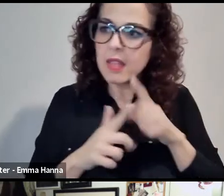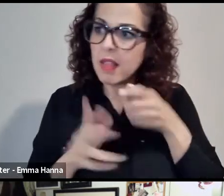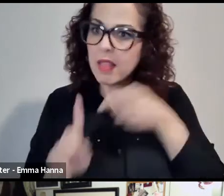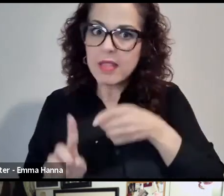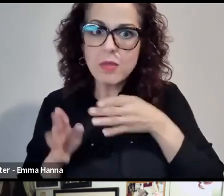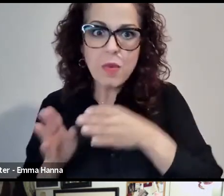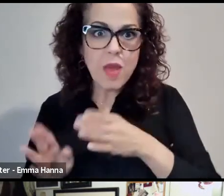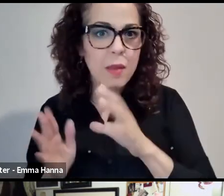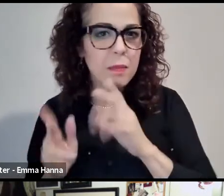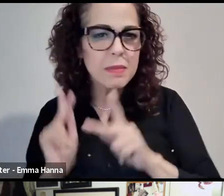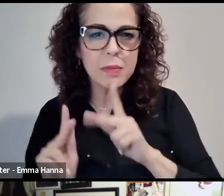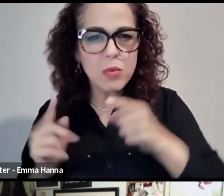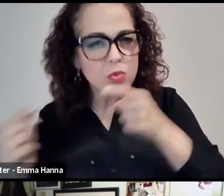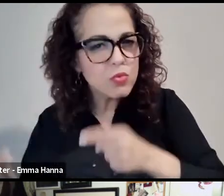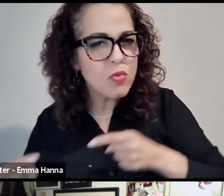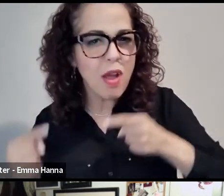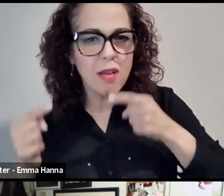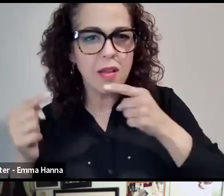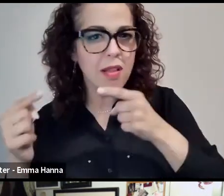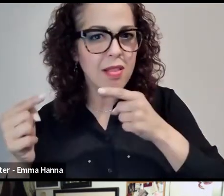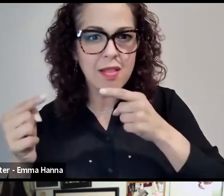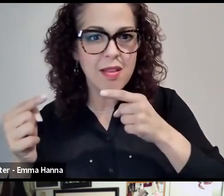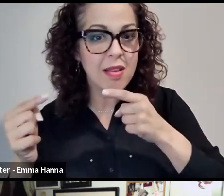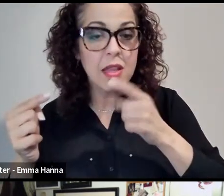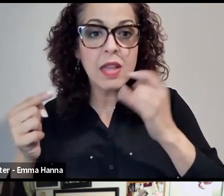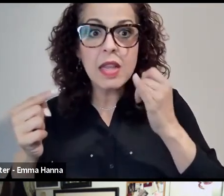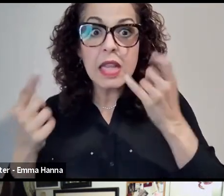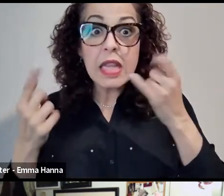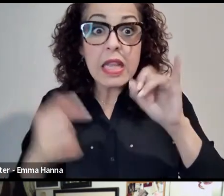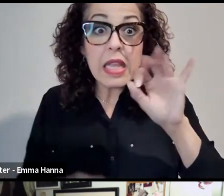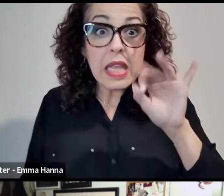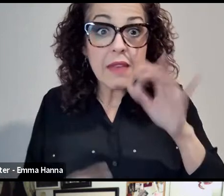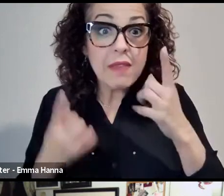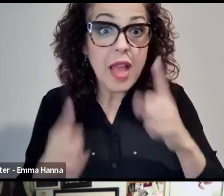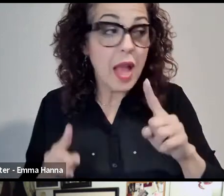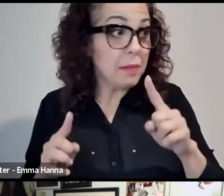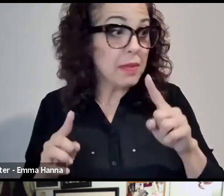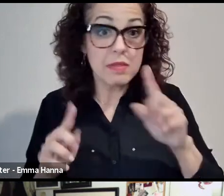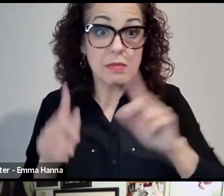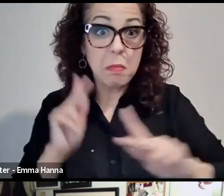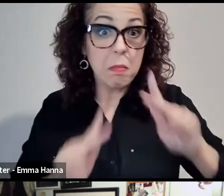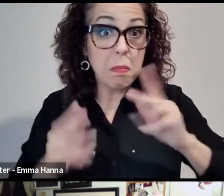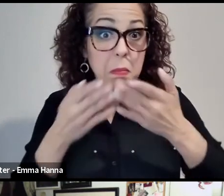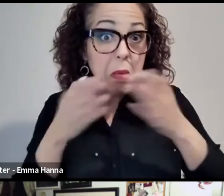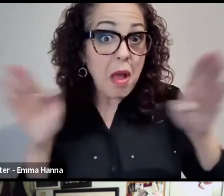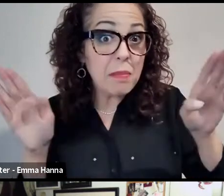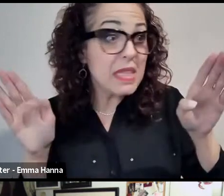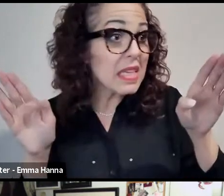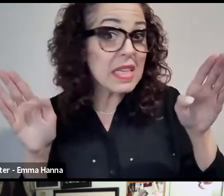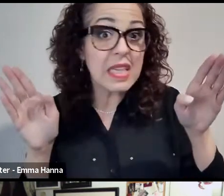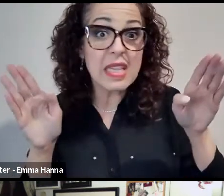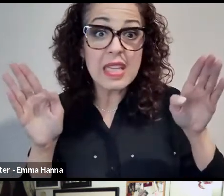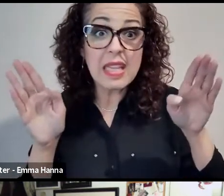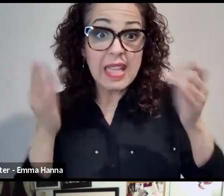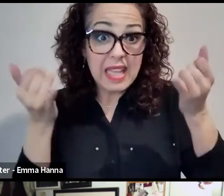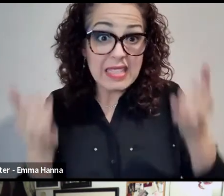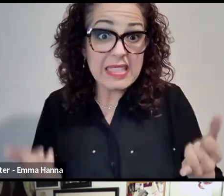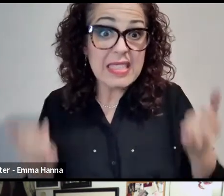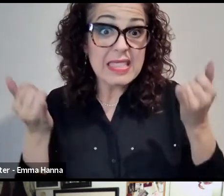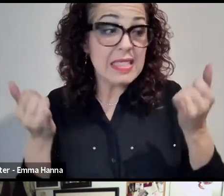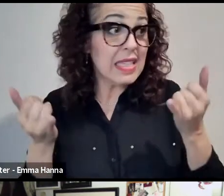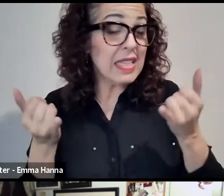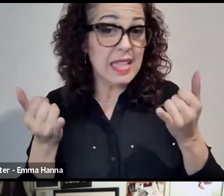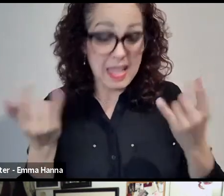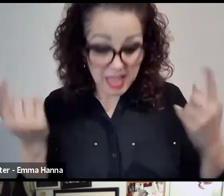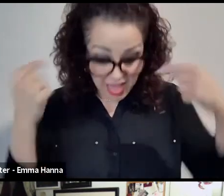had to struggle with their public existence get this kind of really lived in body,